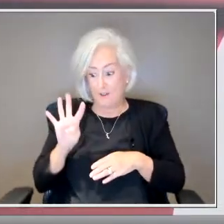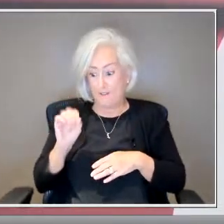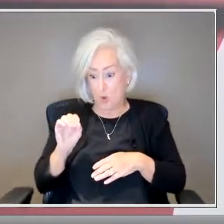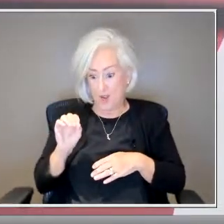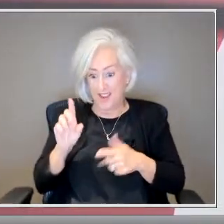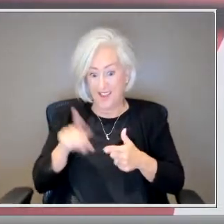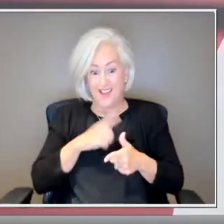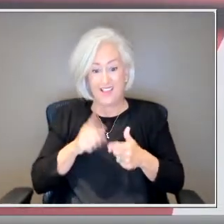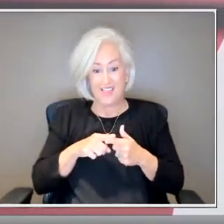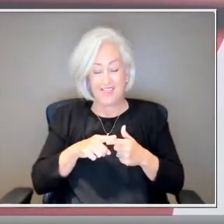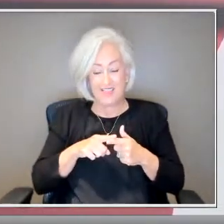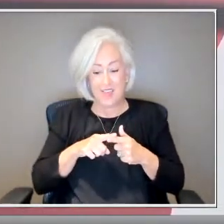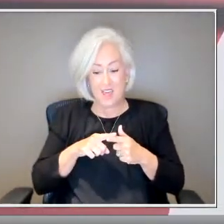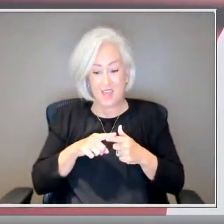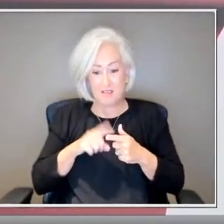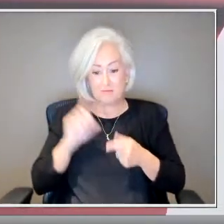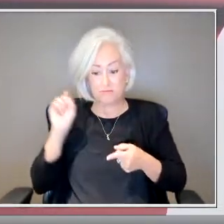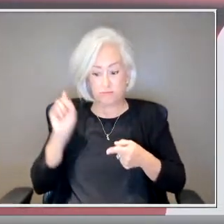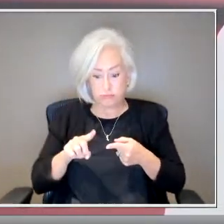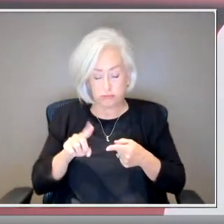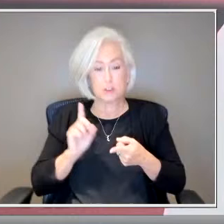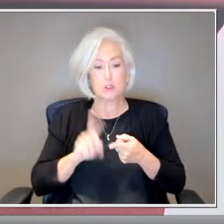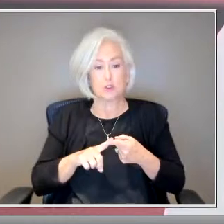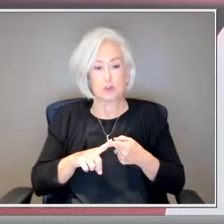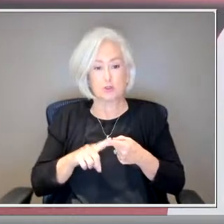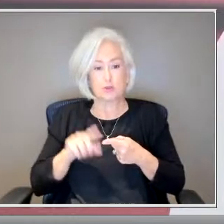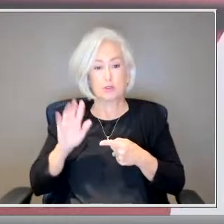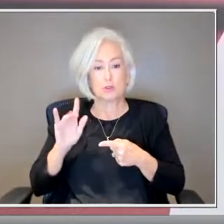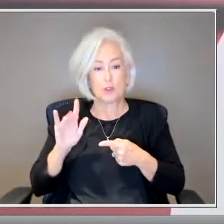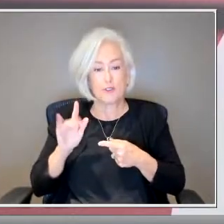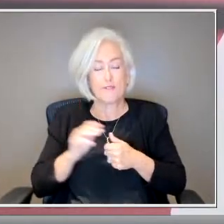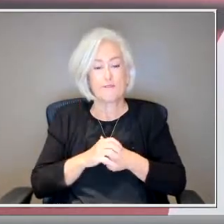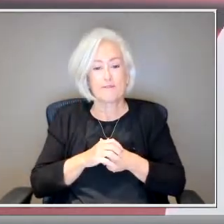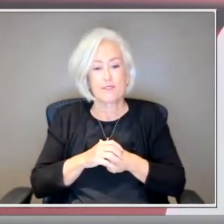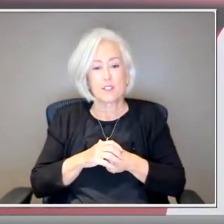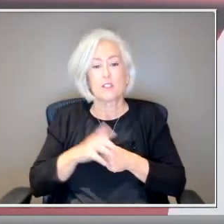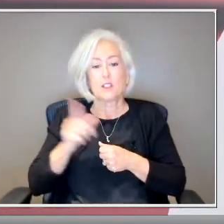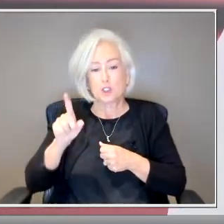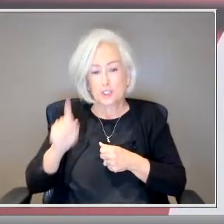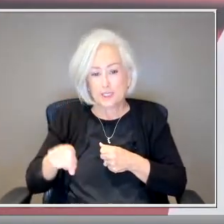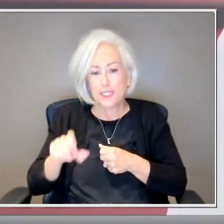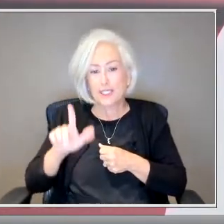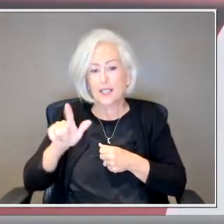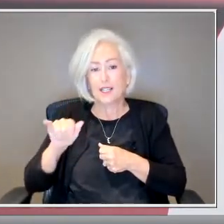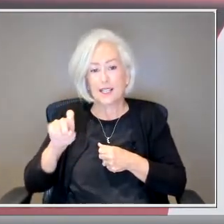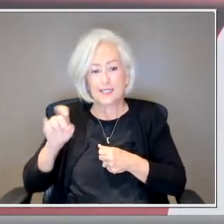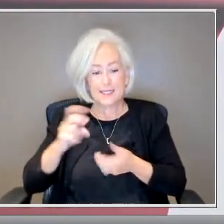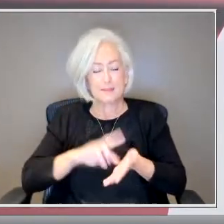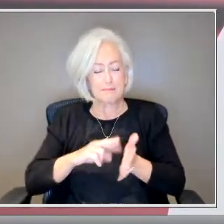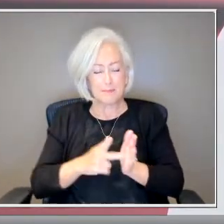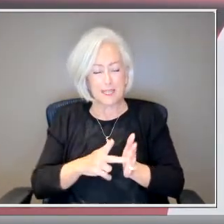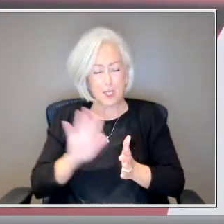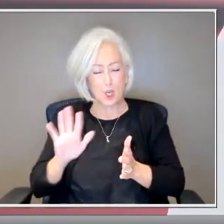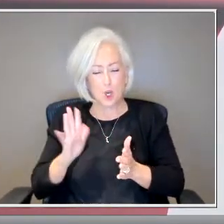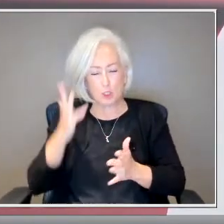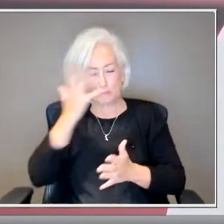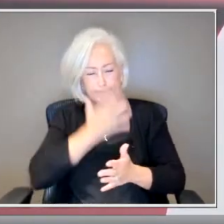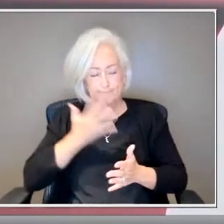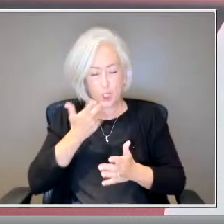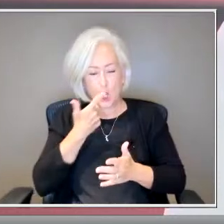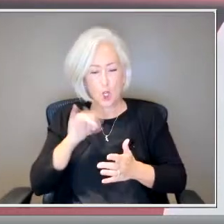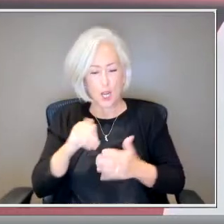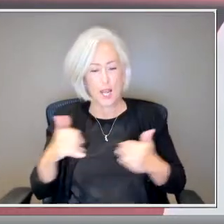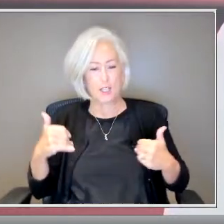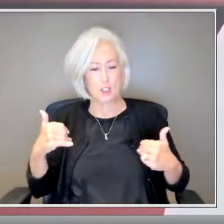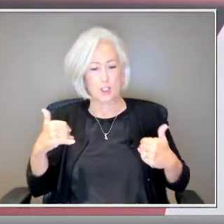Herceptin after some treatments, and had to have some Lasix, had kind of heart failure syndrome, and the decision there was